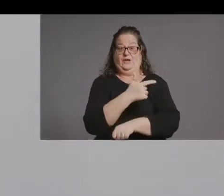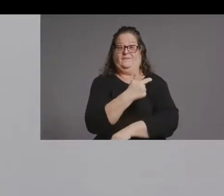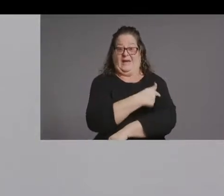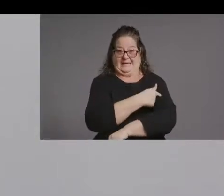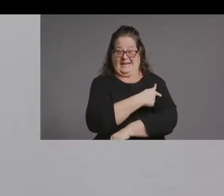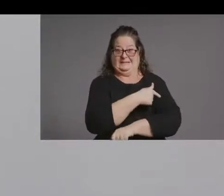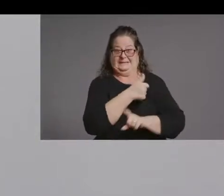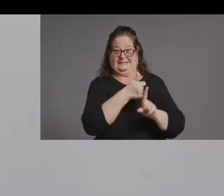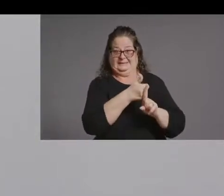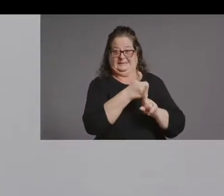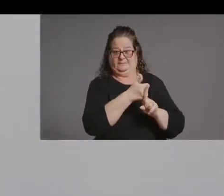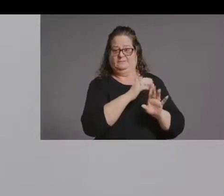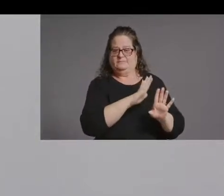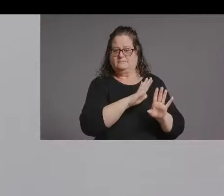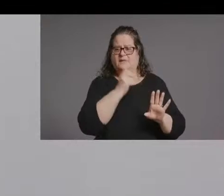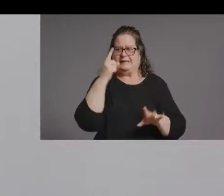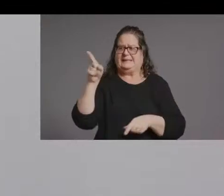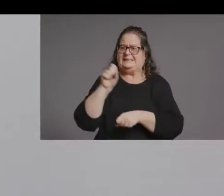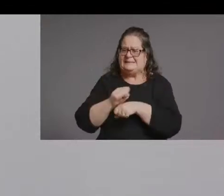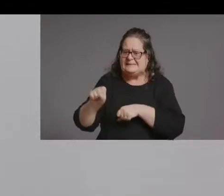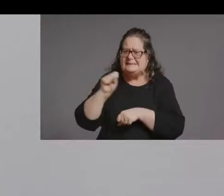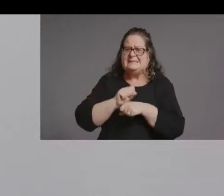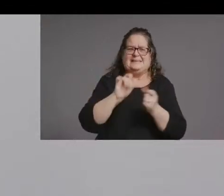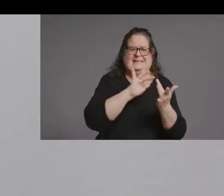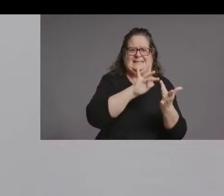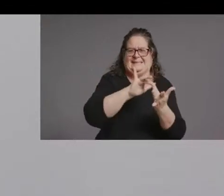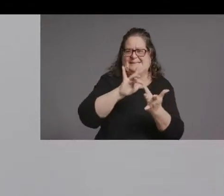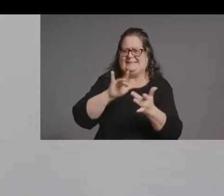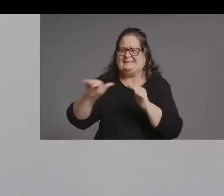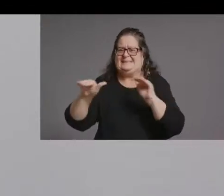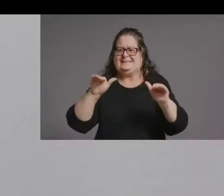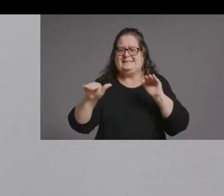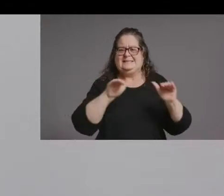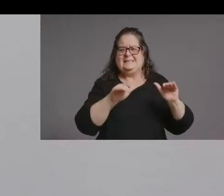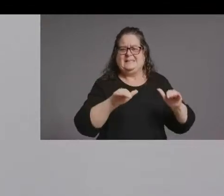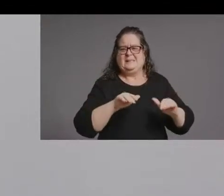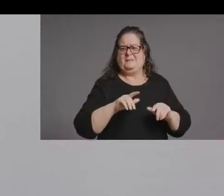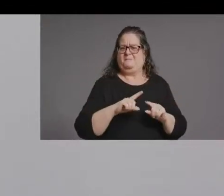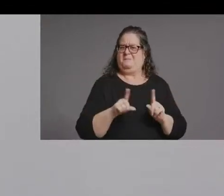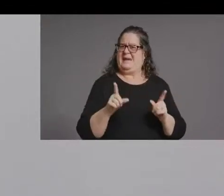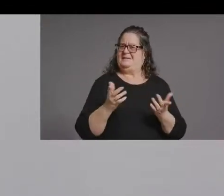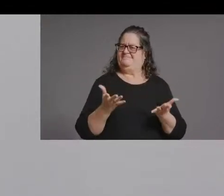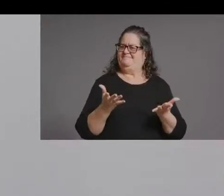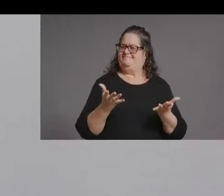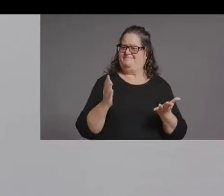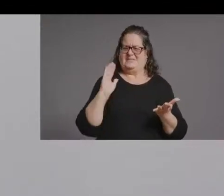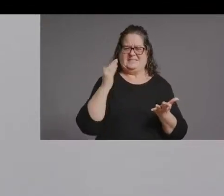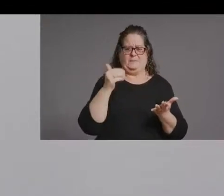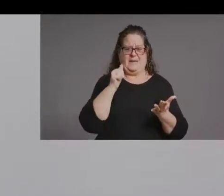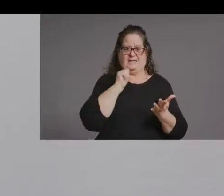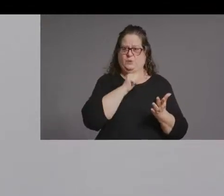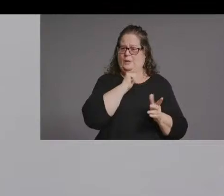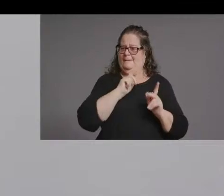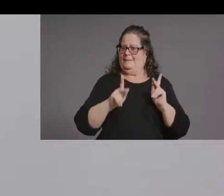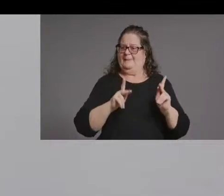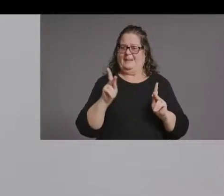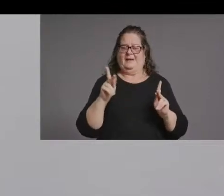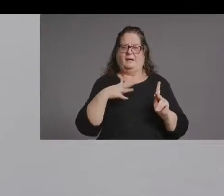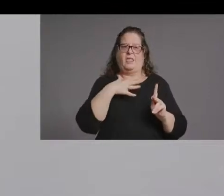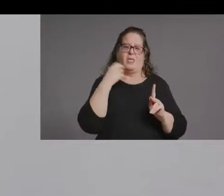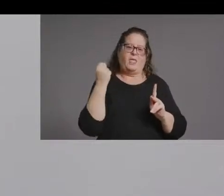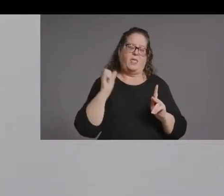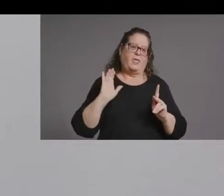it seems like Arizonans have reached almost a saturation point where they're not interested anymore. What are we doing about